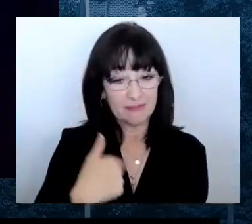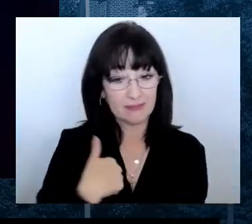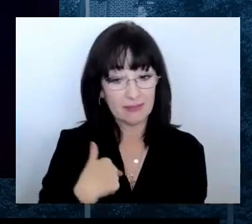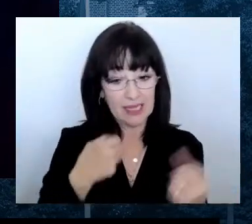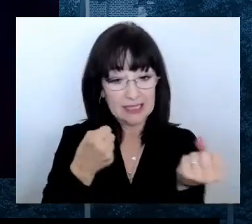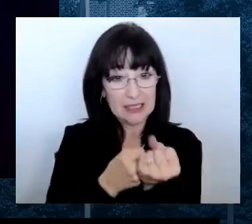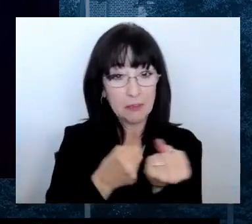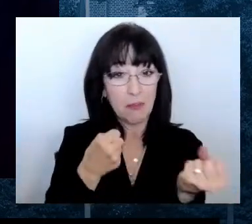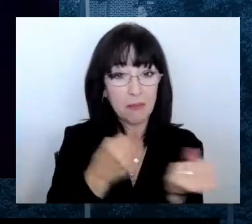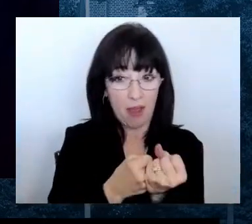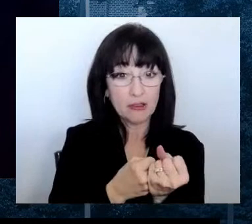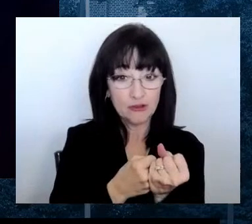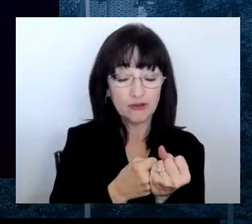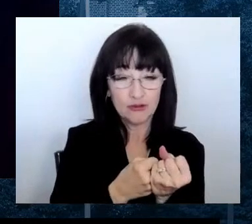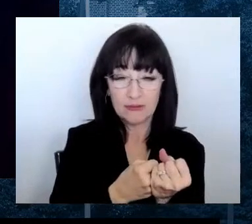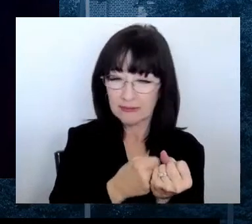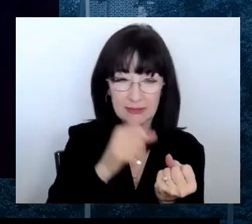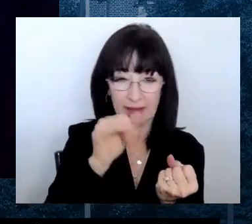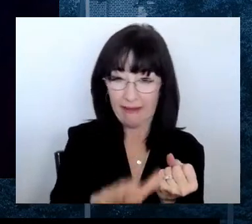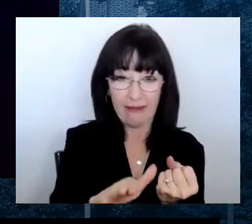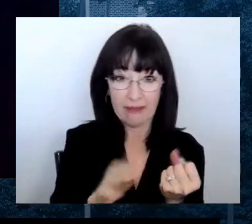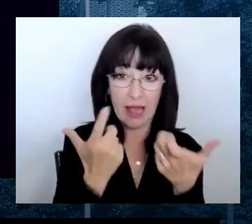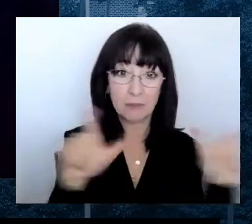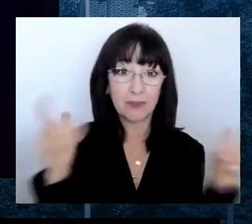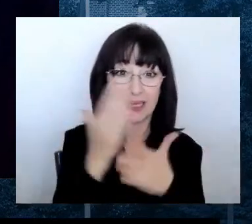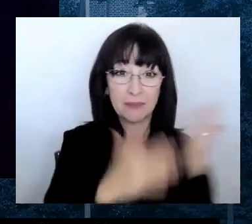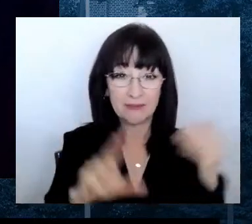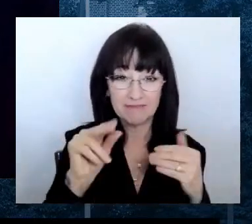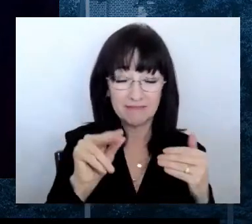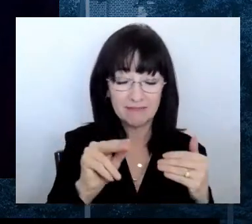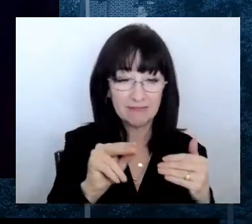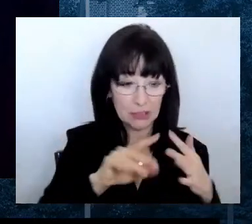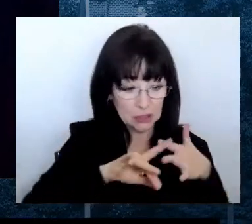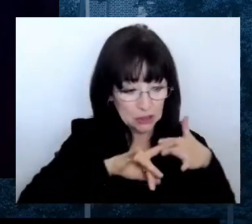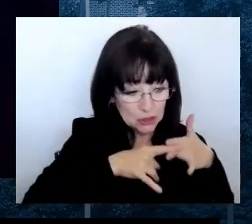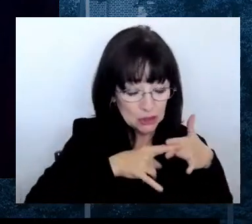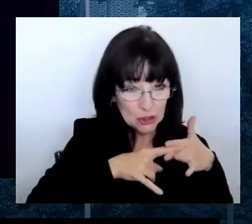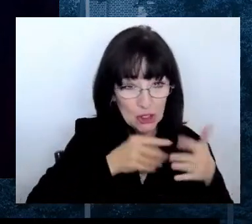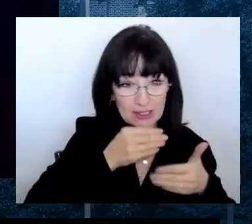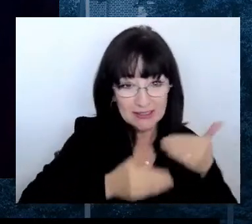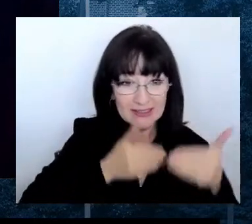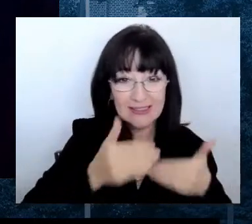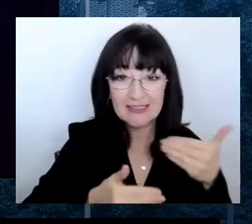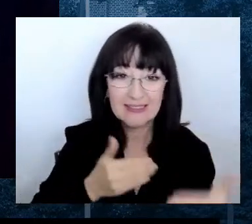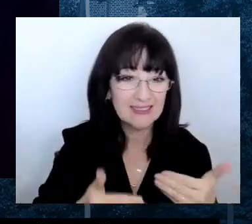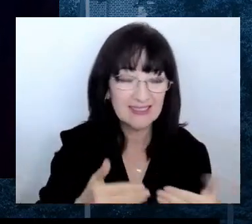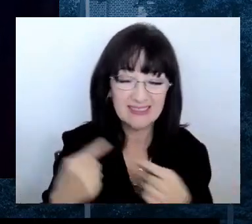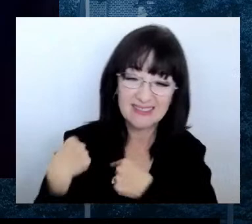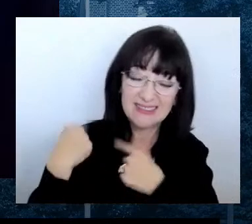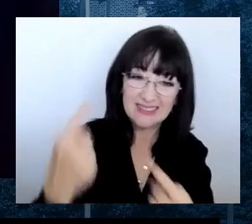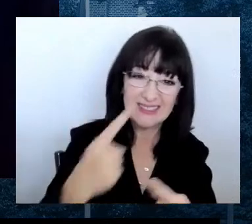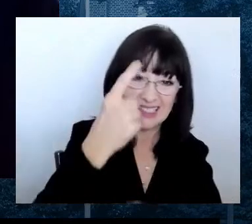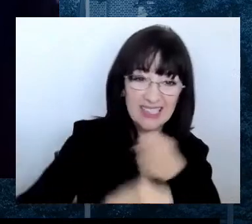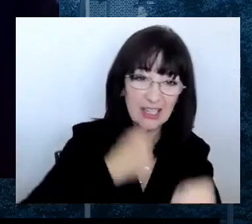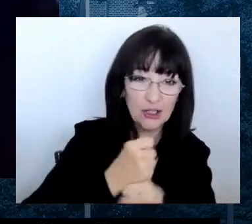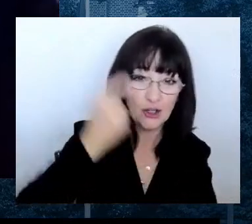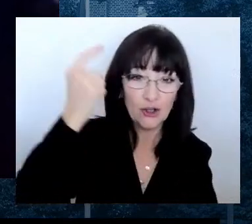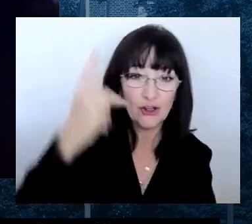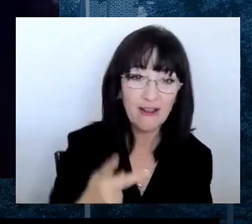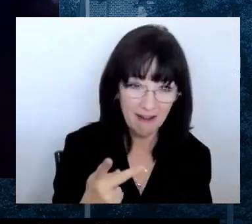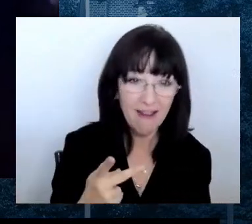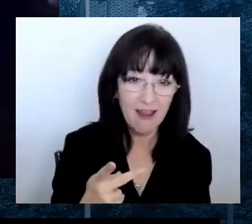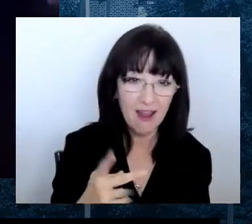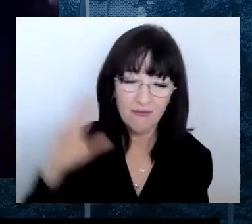its eventual success. Over the last year and a half, we had a whole of government approach and a whole of Delaware